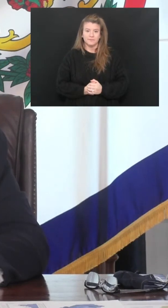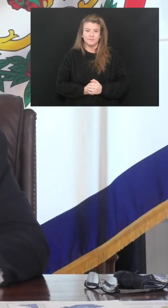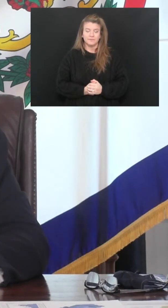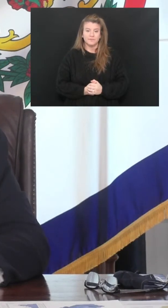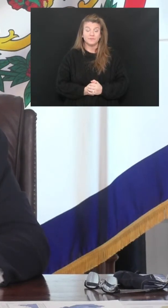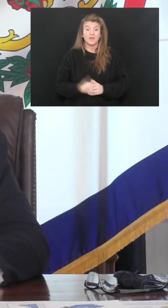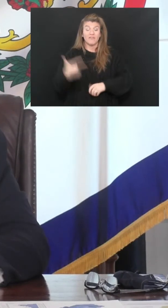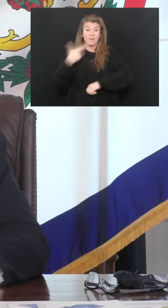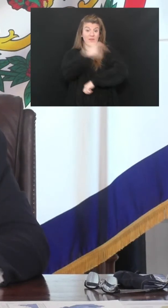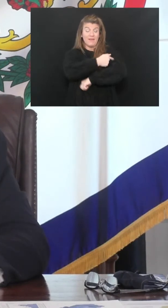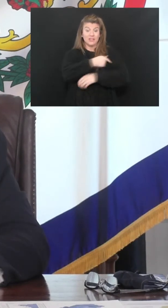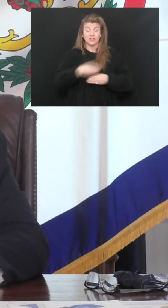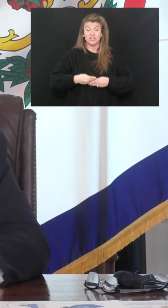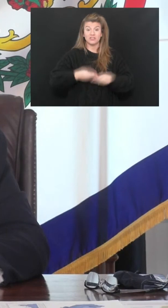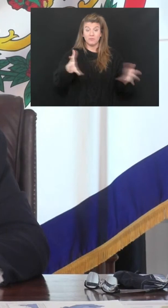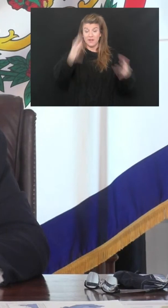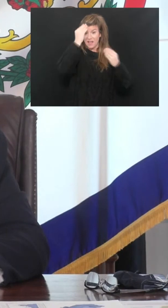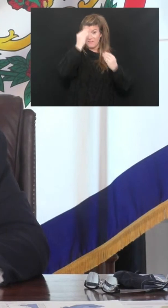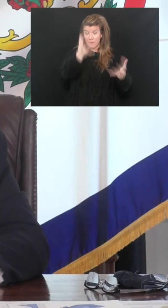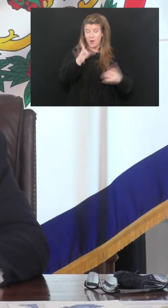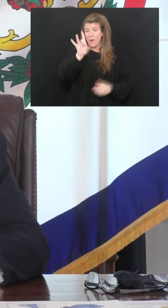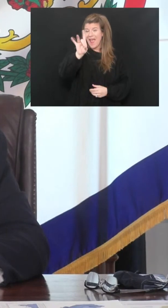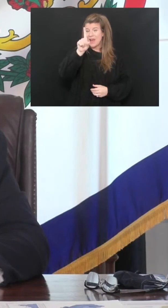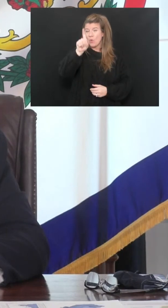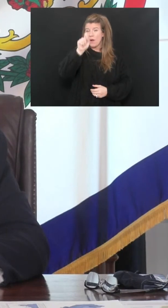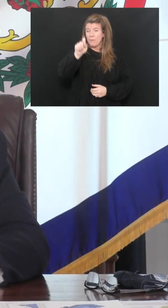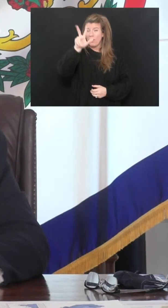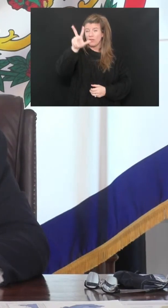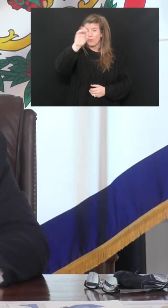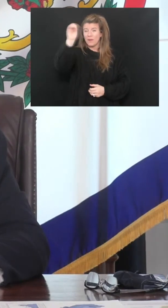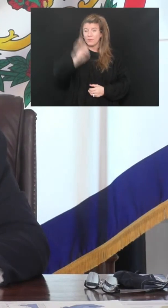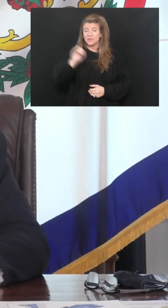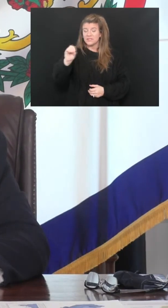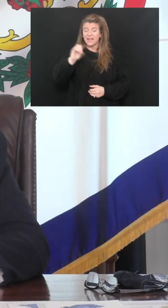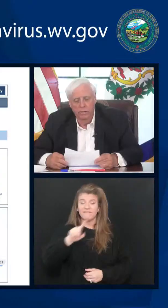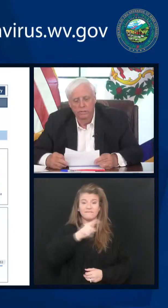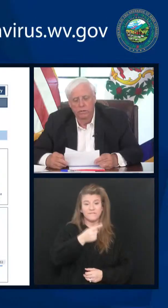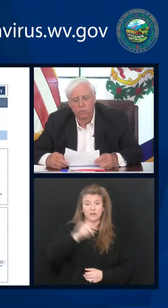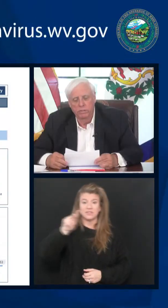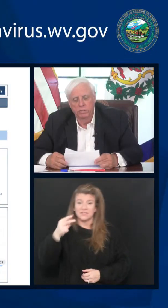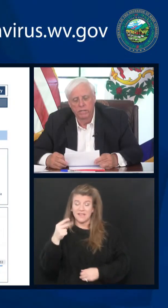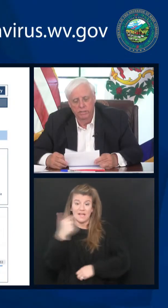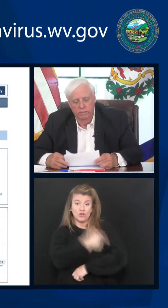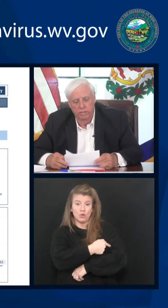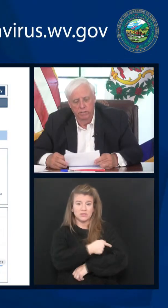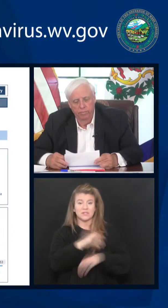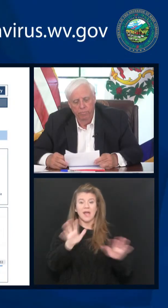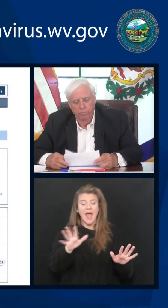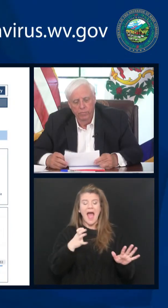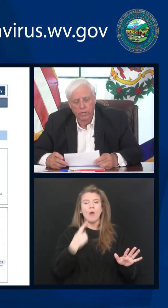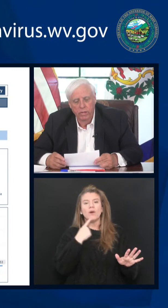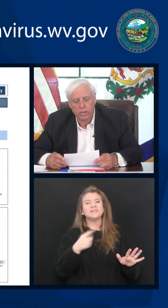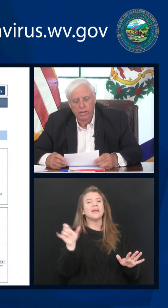From the vaccine distribution update, we're at 81.3% first and second round doses. I want to say this too.